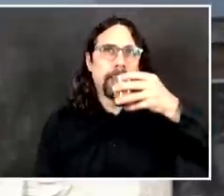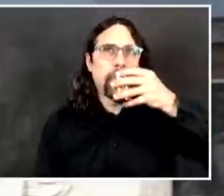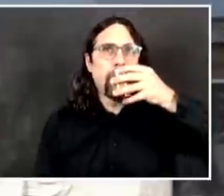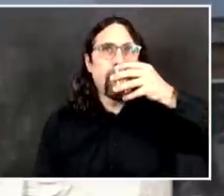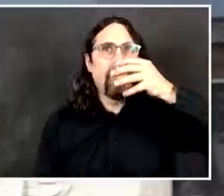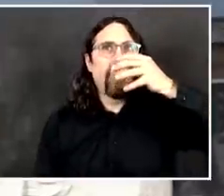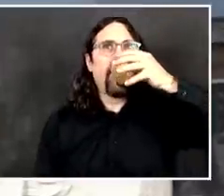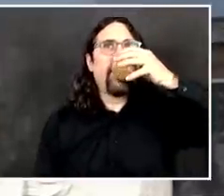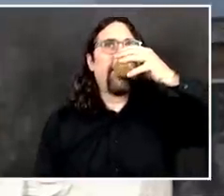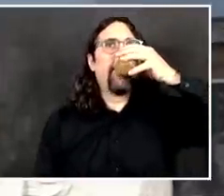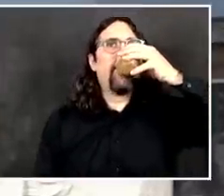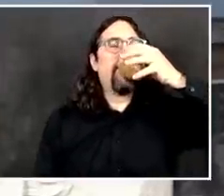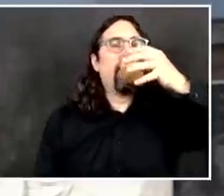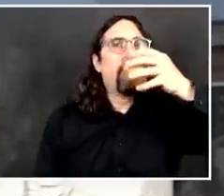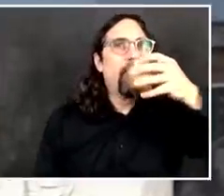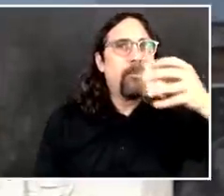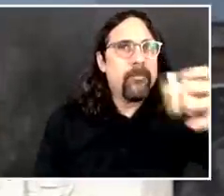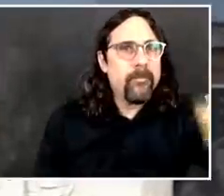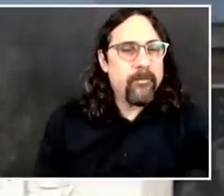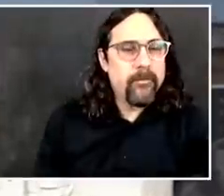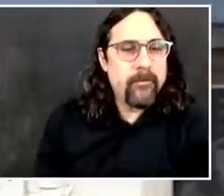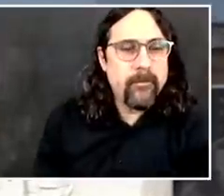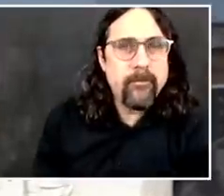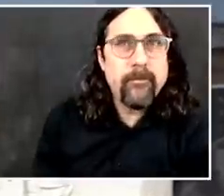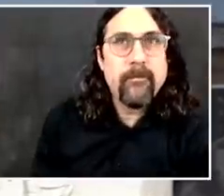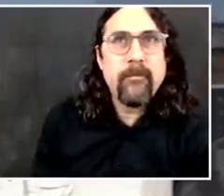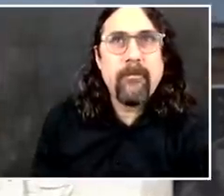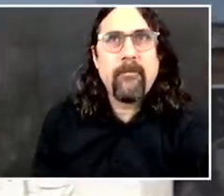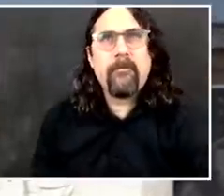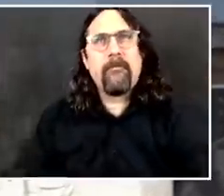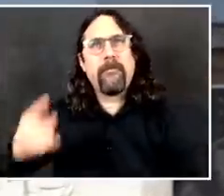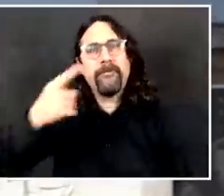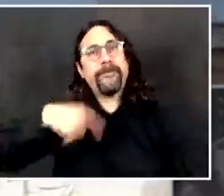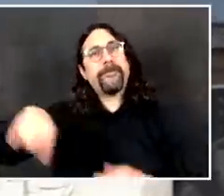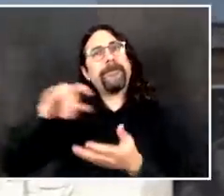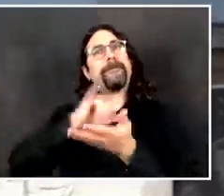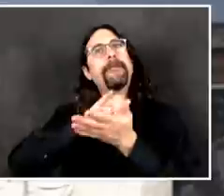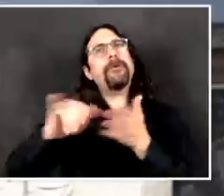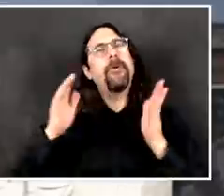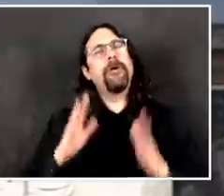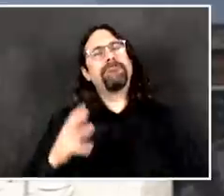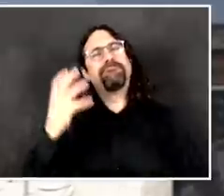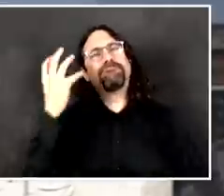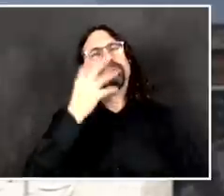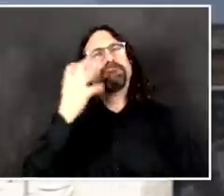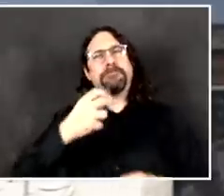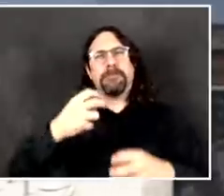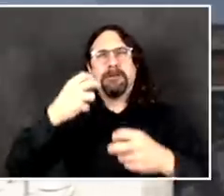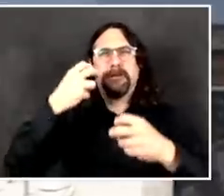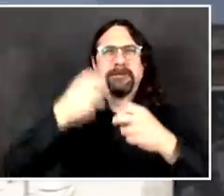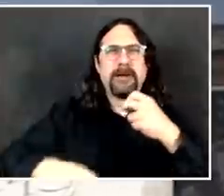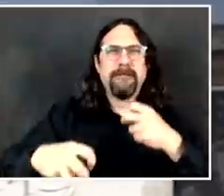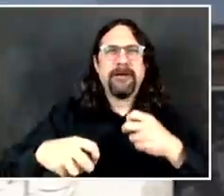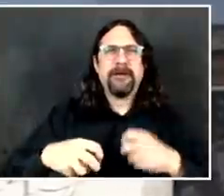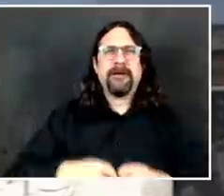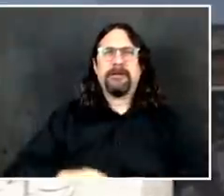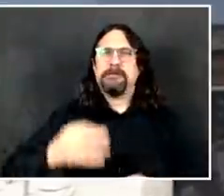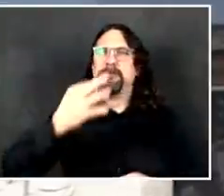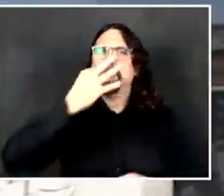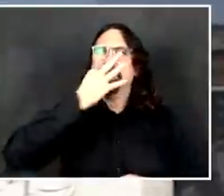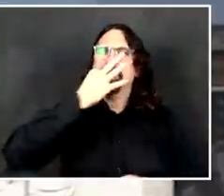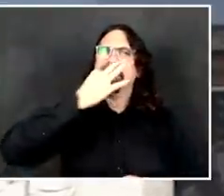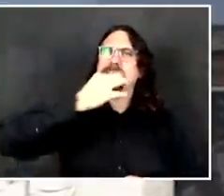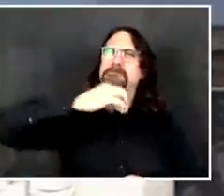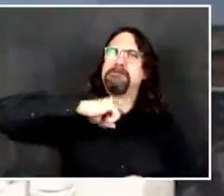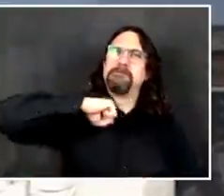ourselves. Well, now I think it's a time in our history where we're learning an important lesson about how self-sufficient we're going to have to be going forward. We